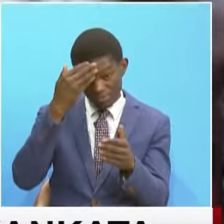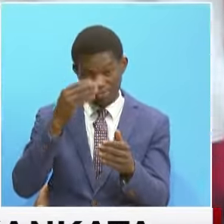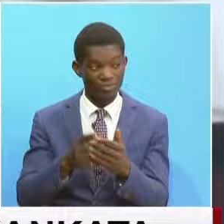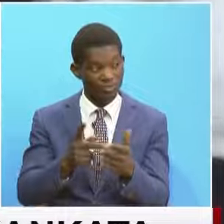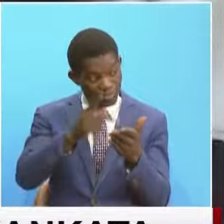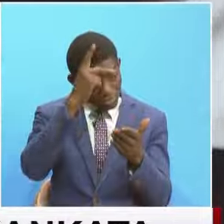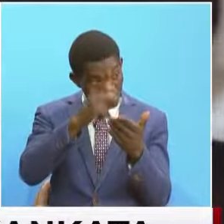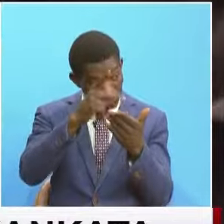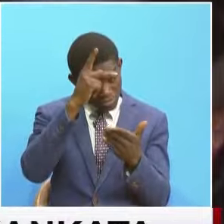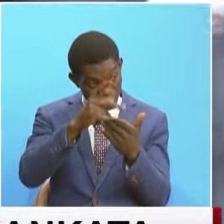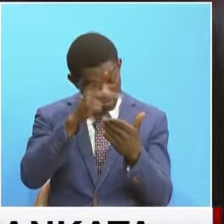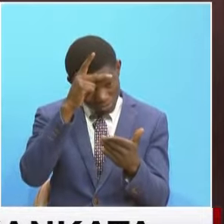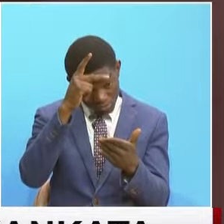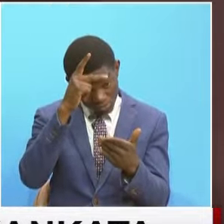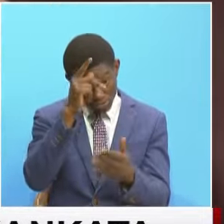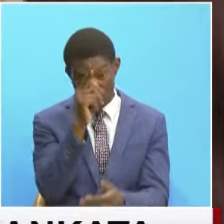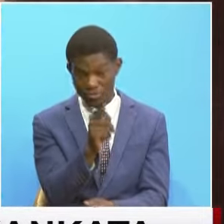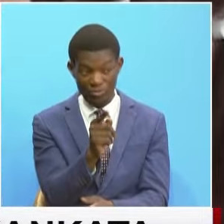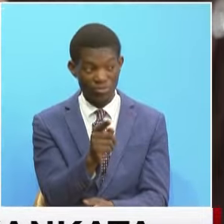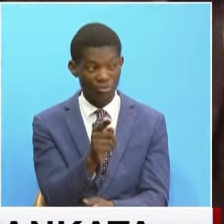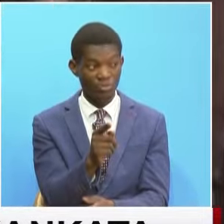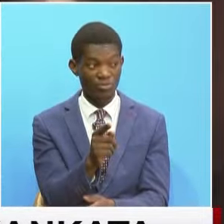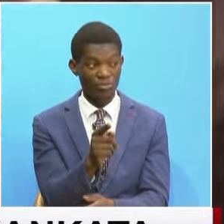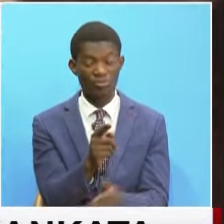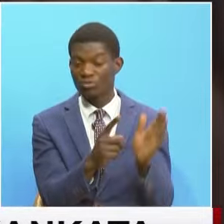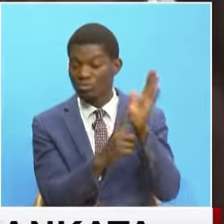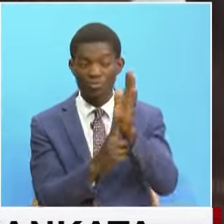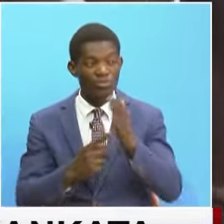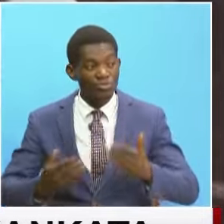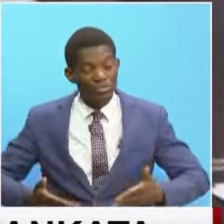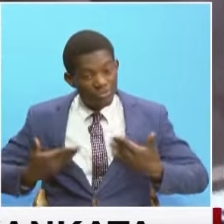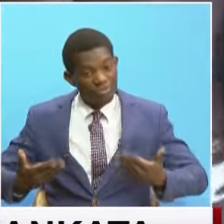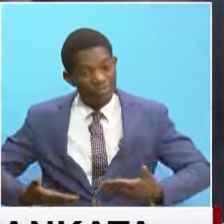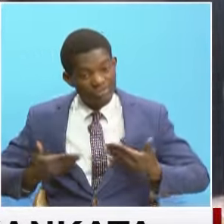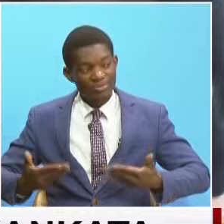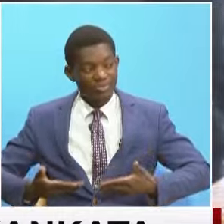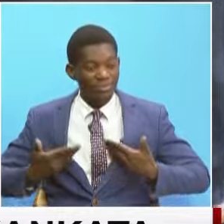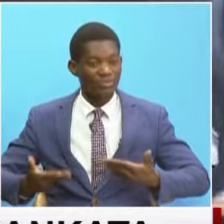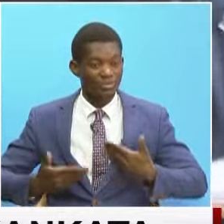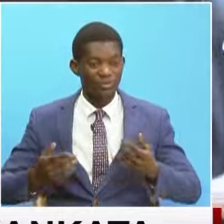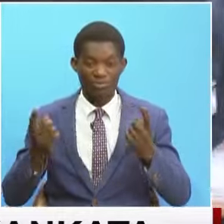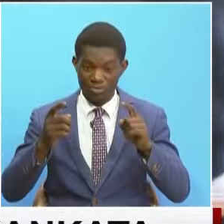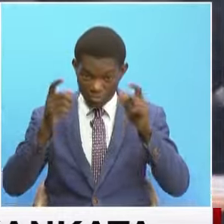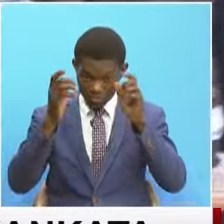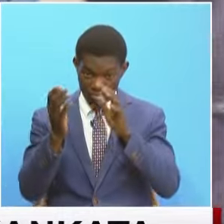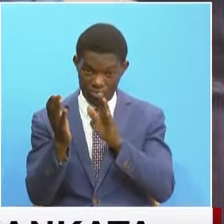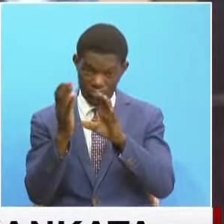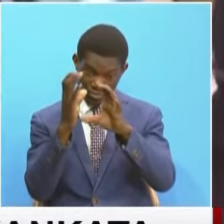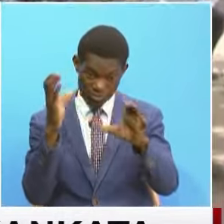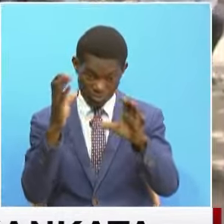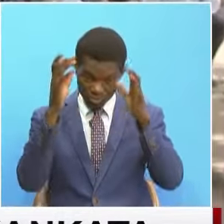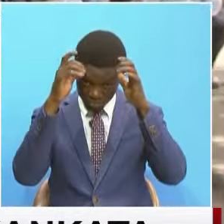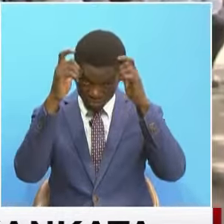both Mulao and Nanduwa Secondary Schools expressed happiness over the commissioning of the classroom block at their